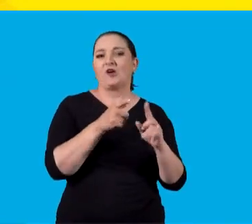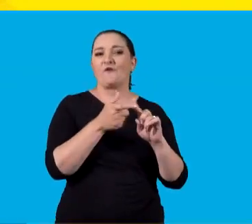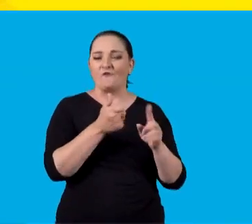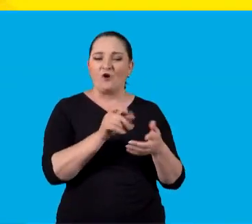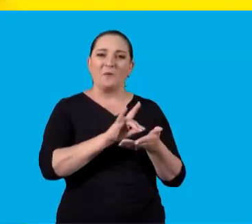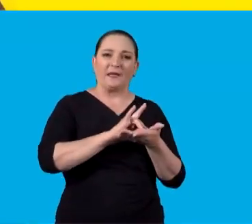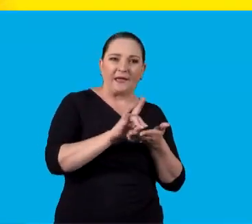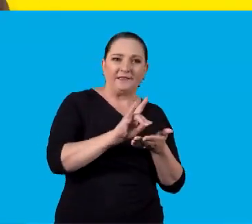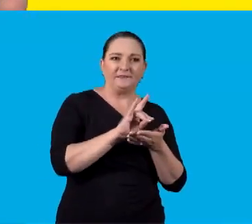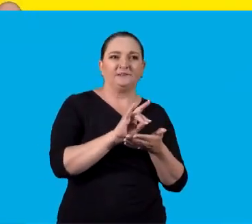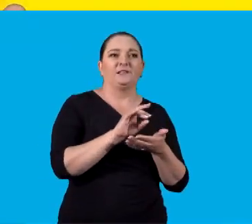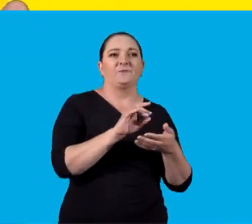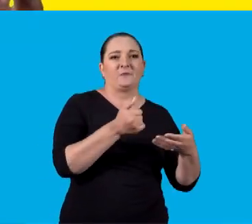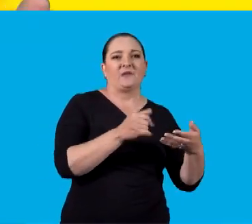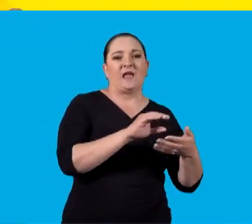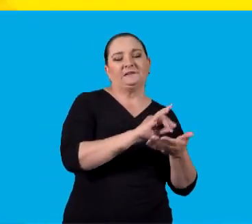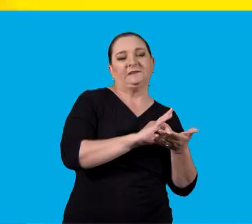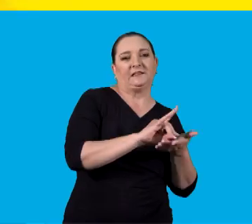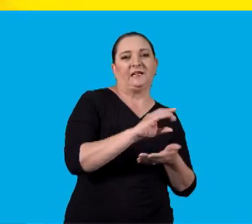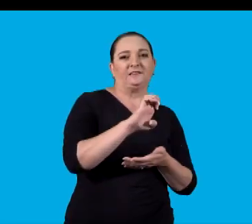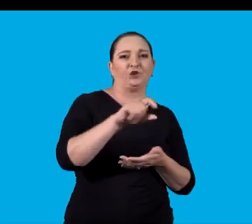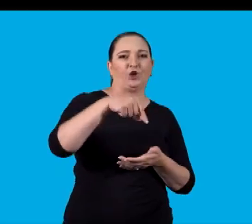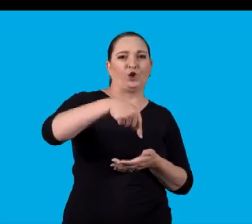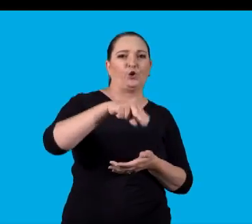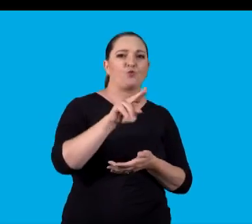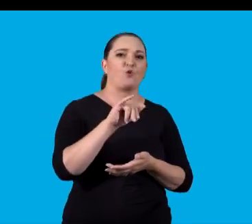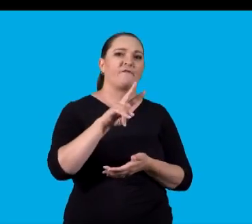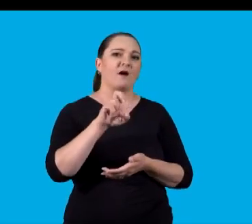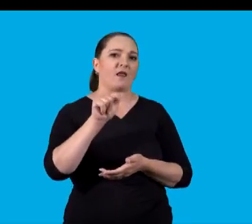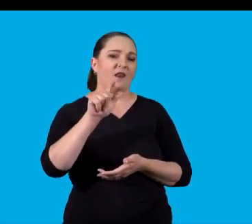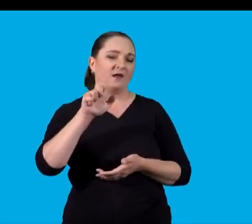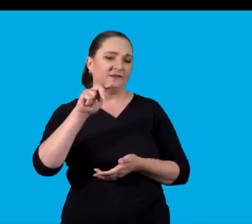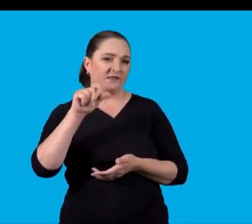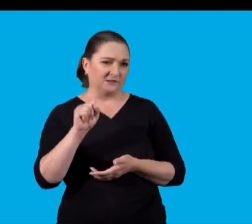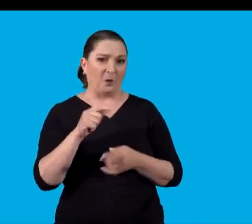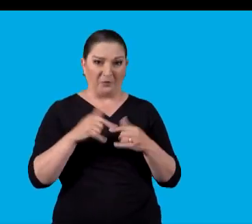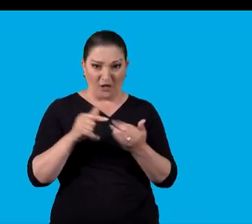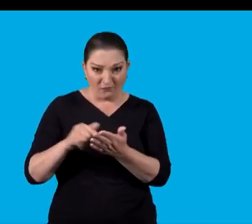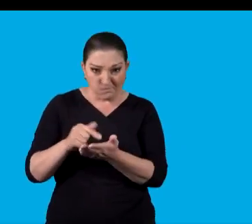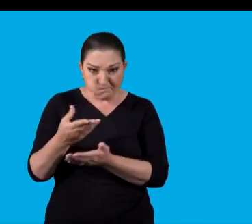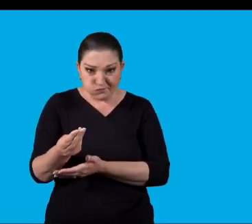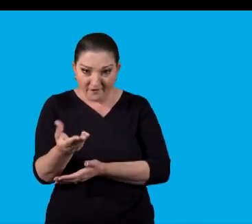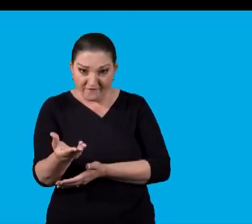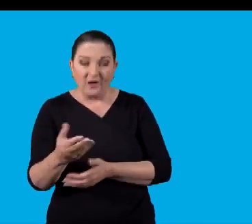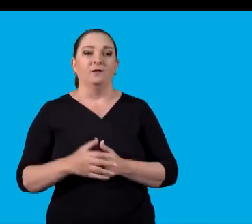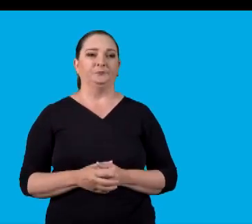the net change in cash and cash equivalents. We're going to do that, and make sure you have a calculator close to